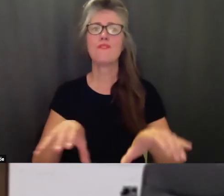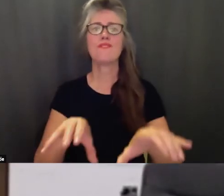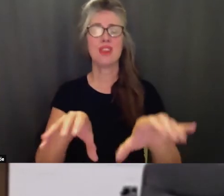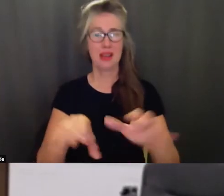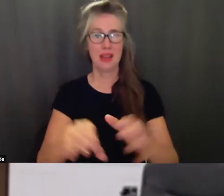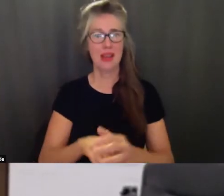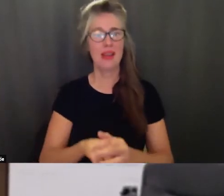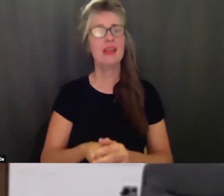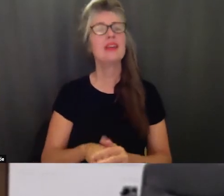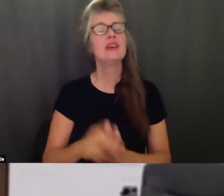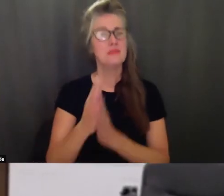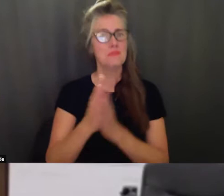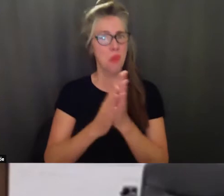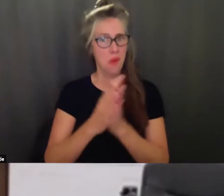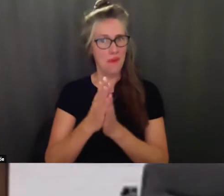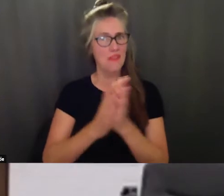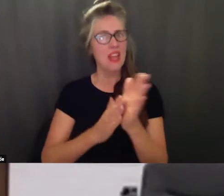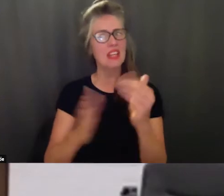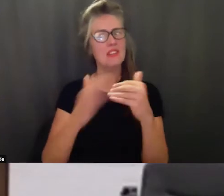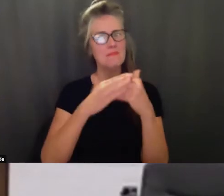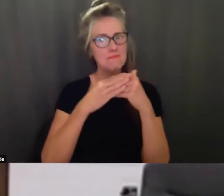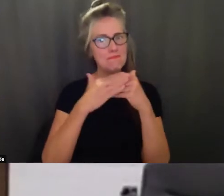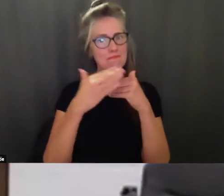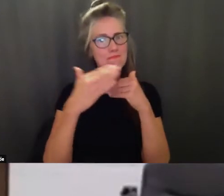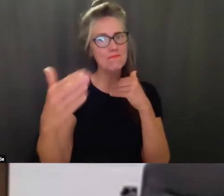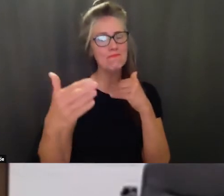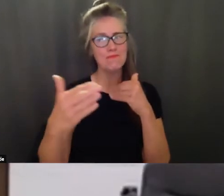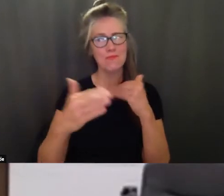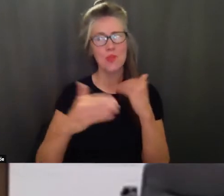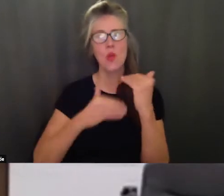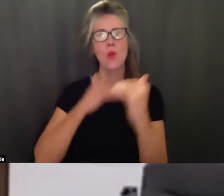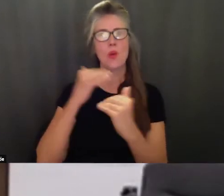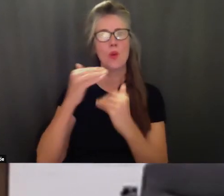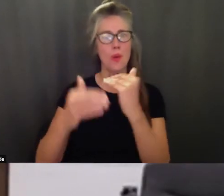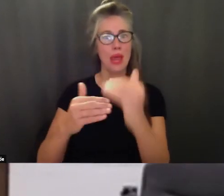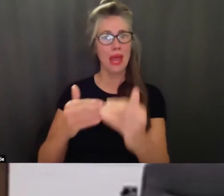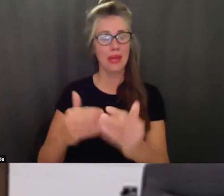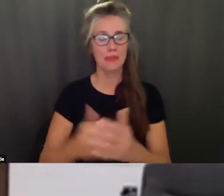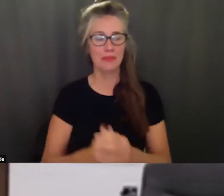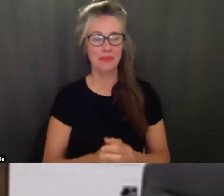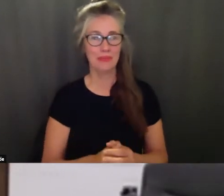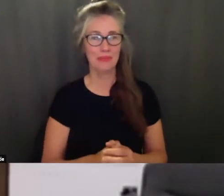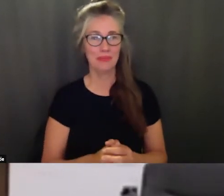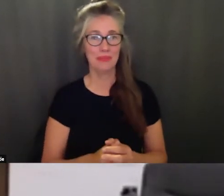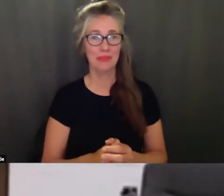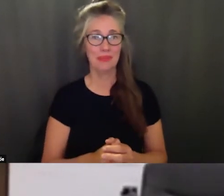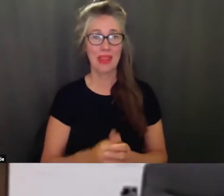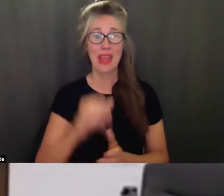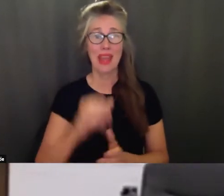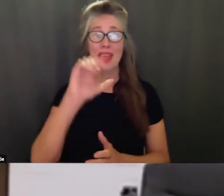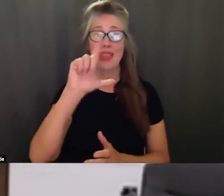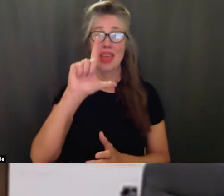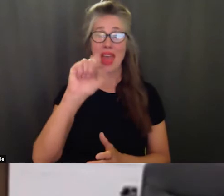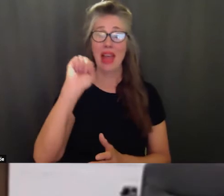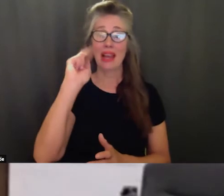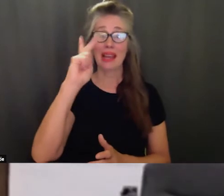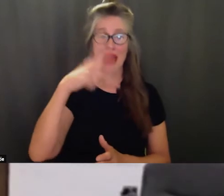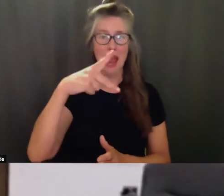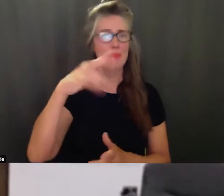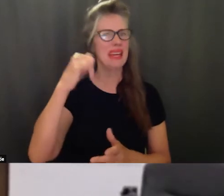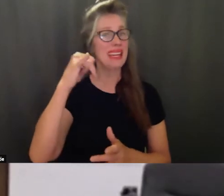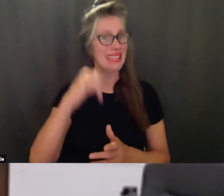they're motivated to go ahead. The thing about this new LCAP is now it's time to get down to the